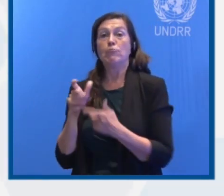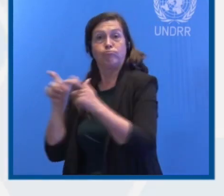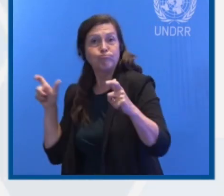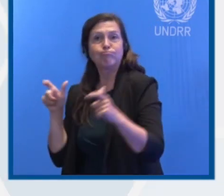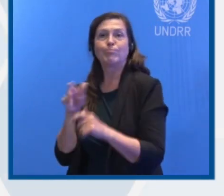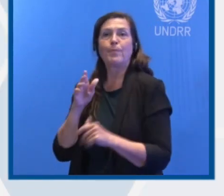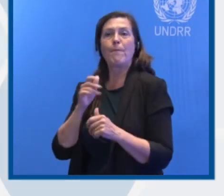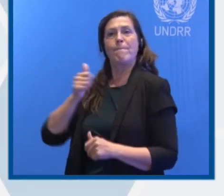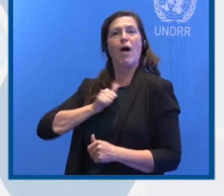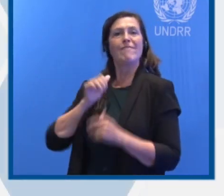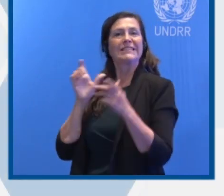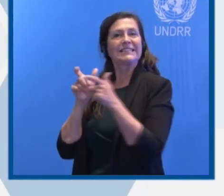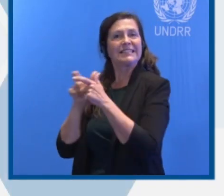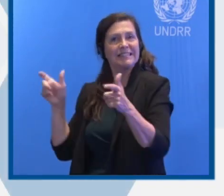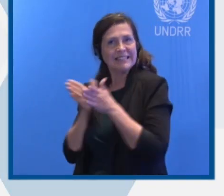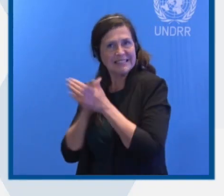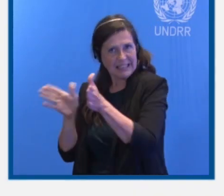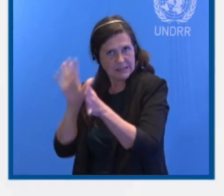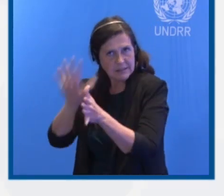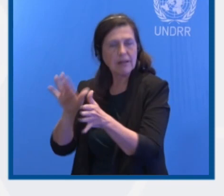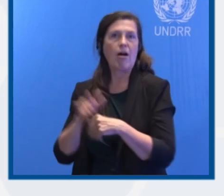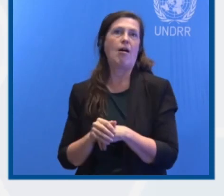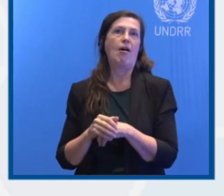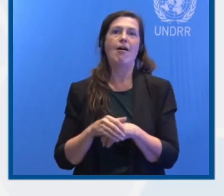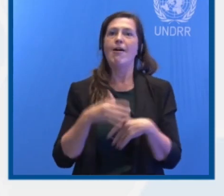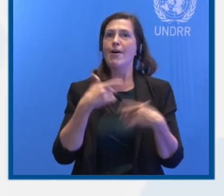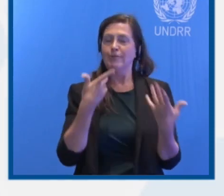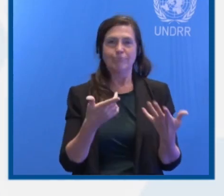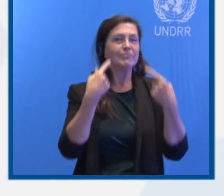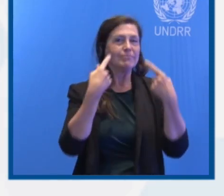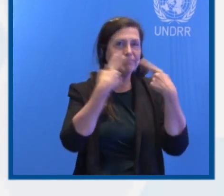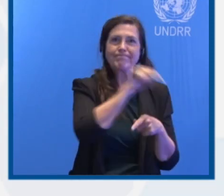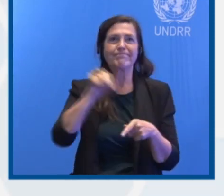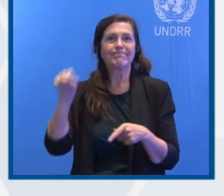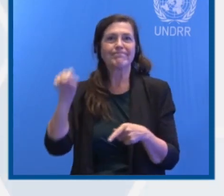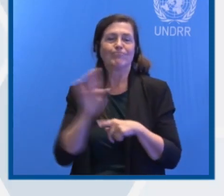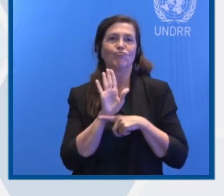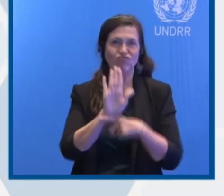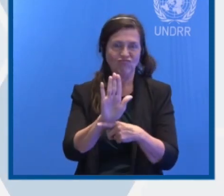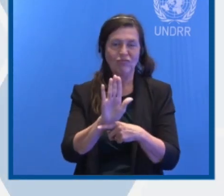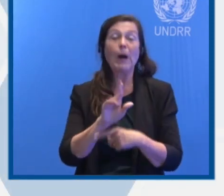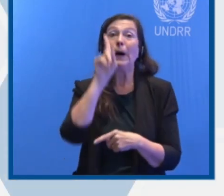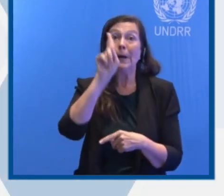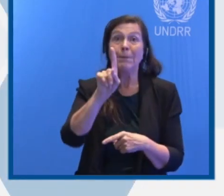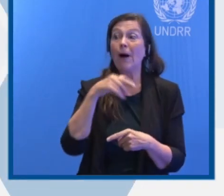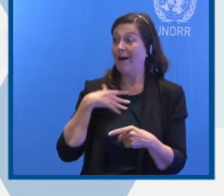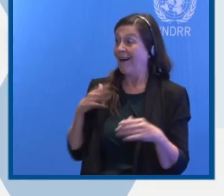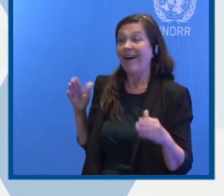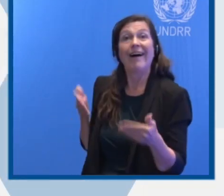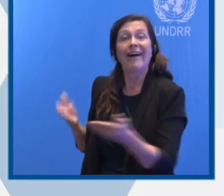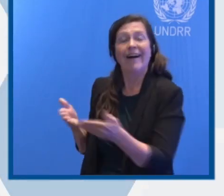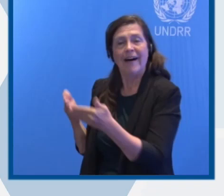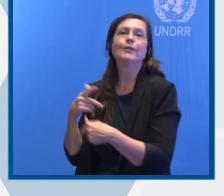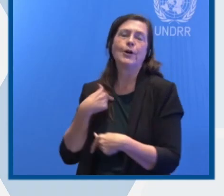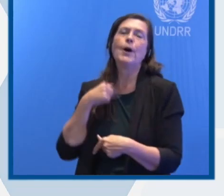representation. We will have a very engaging conversation this afternoon. But before we start that, here are